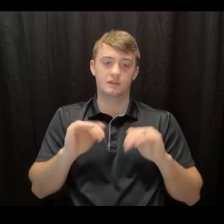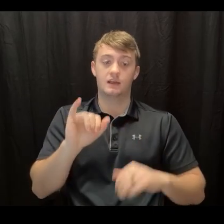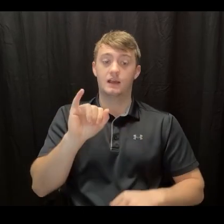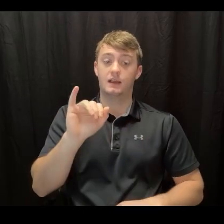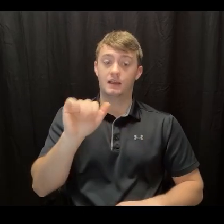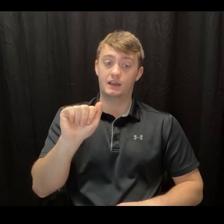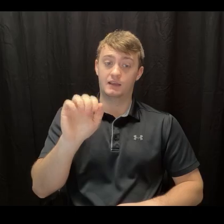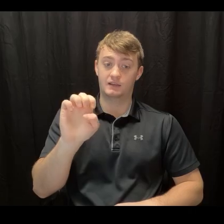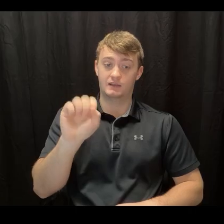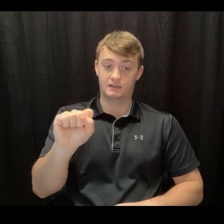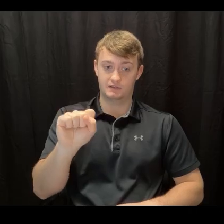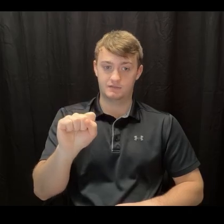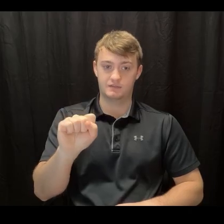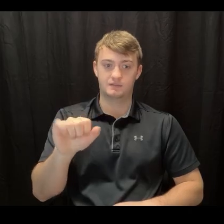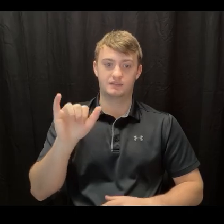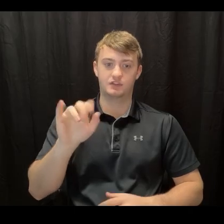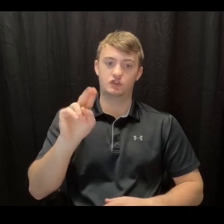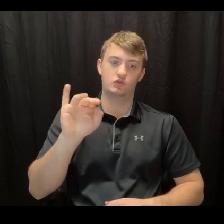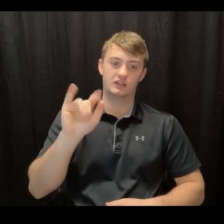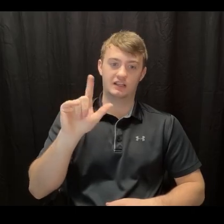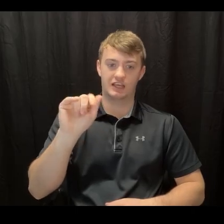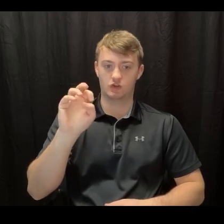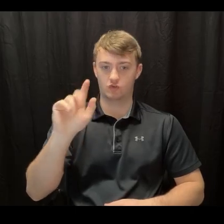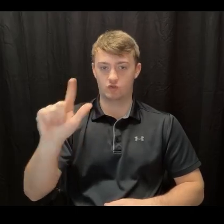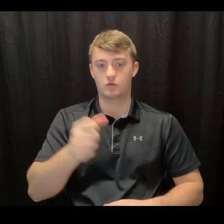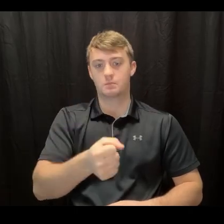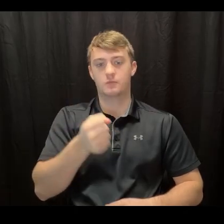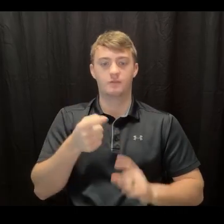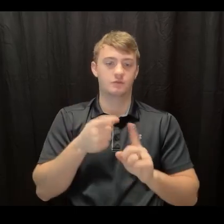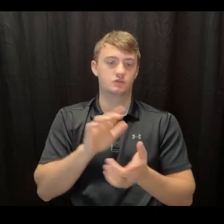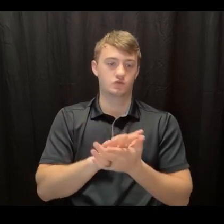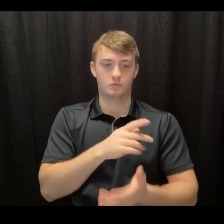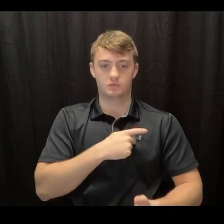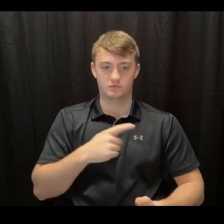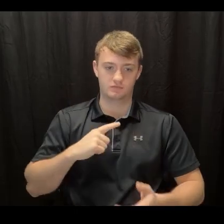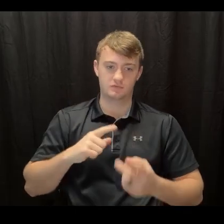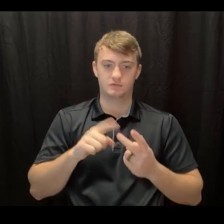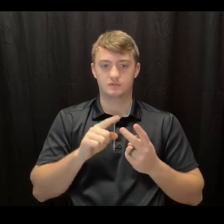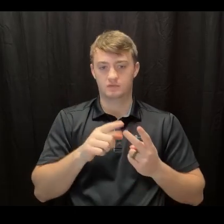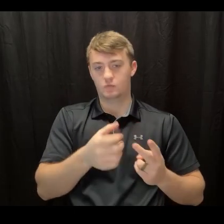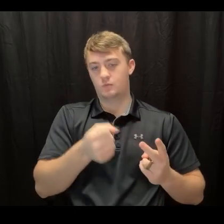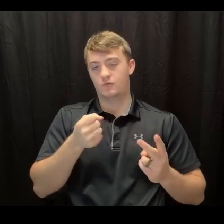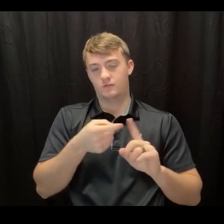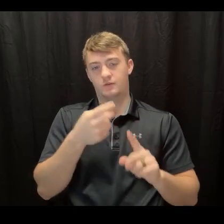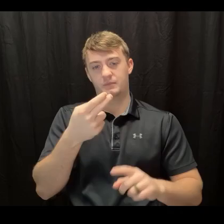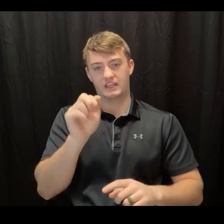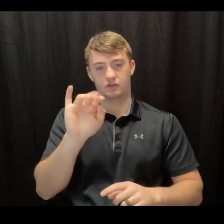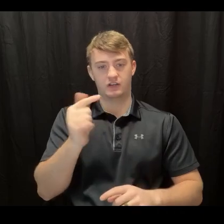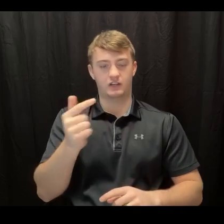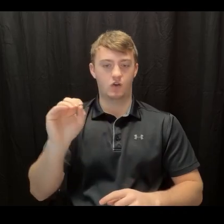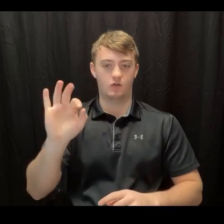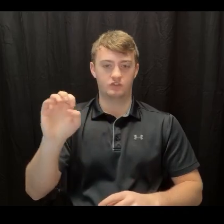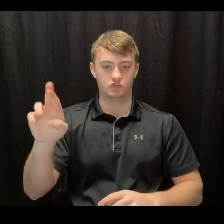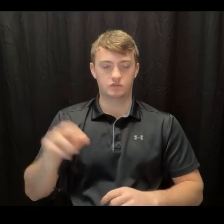then IAES is unilateral removal by school personnel and removal by hearing officer.